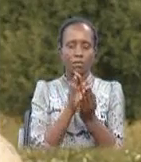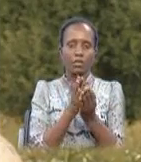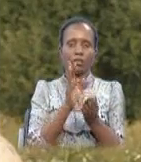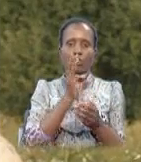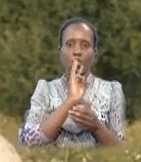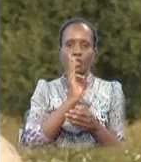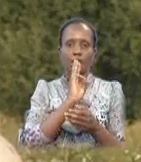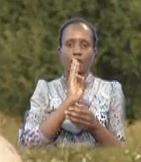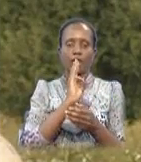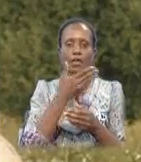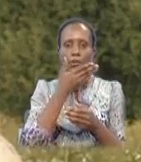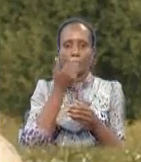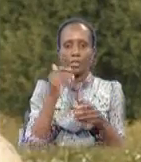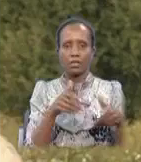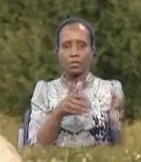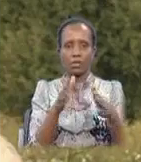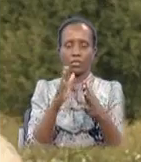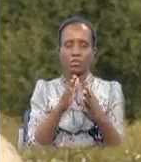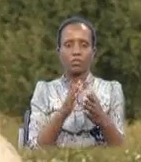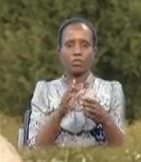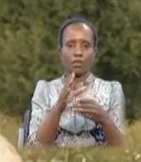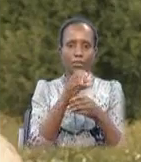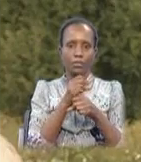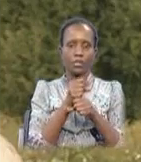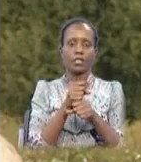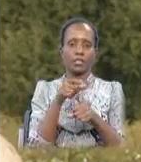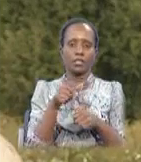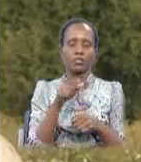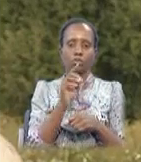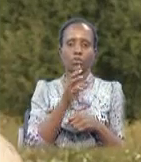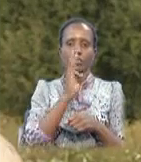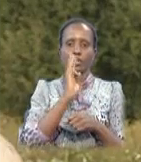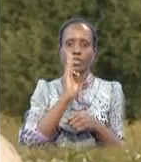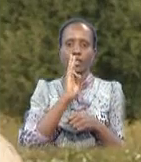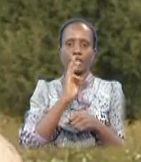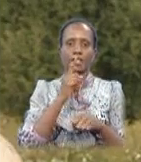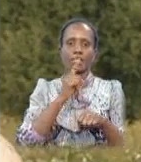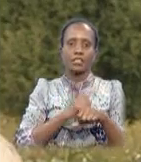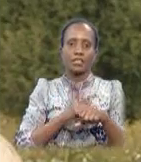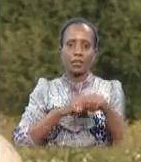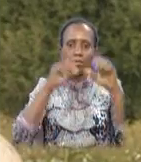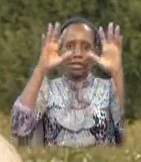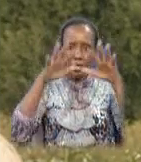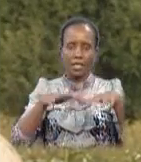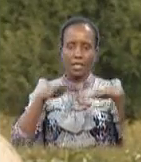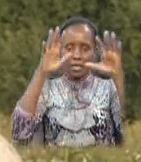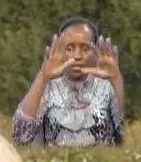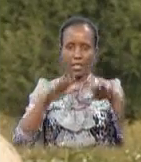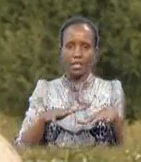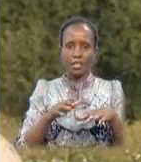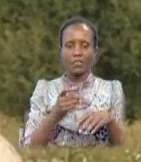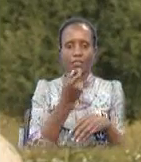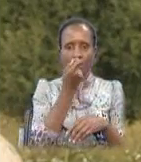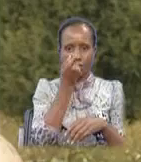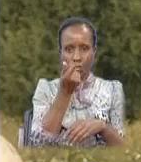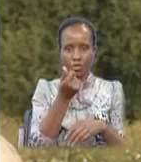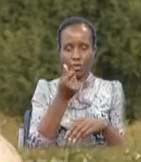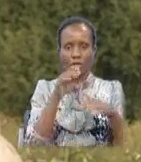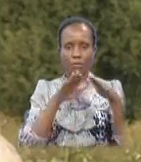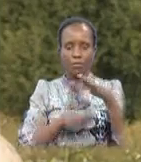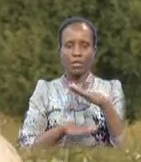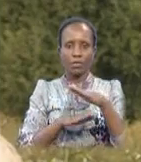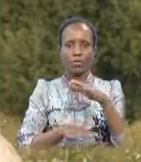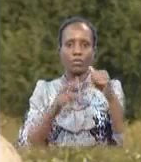water, and better ways of capturing this water. When it rains, we have very little rainfall in this area. It is below